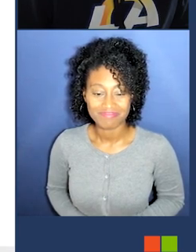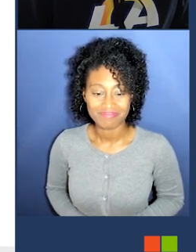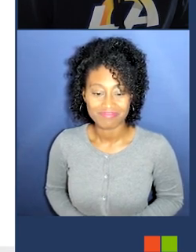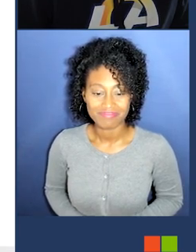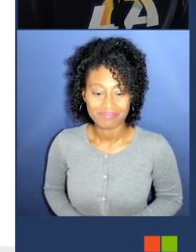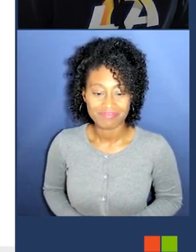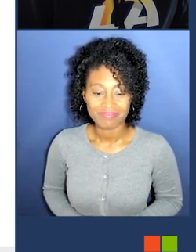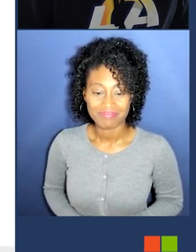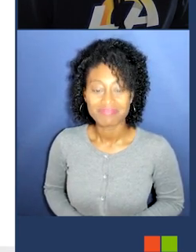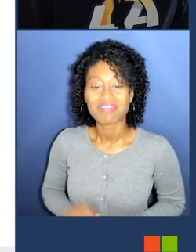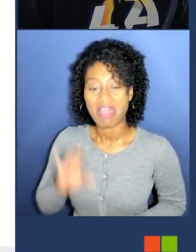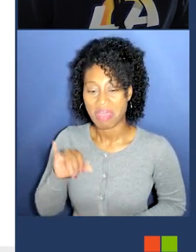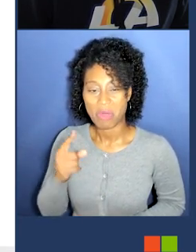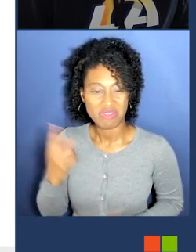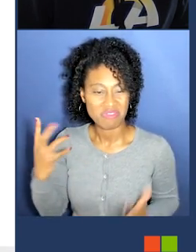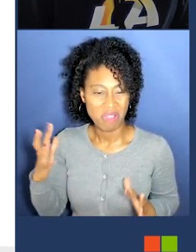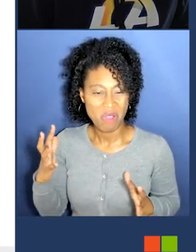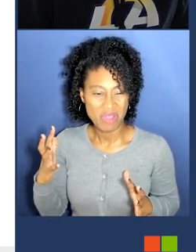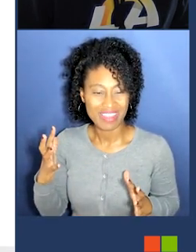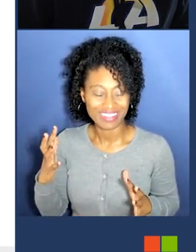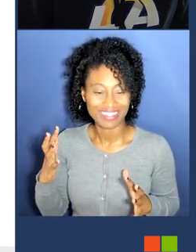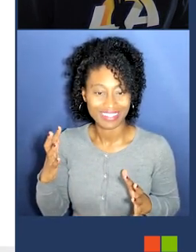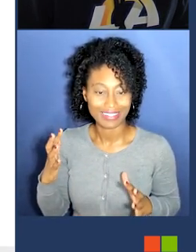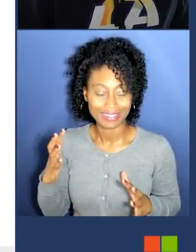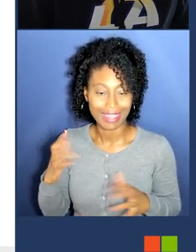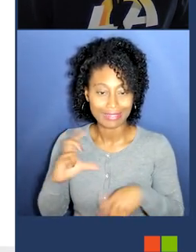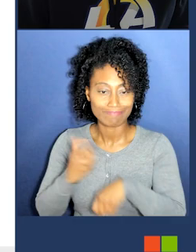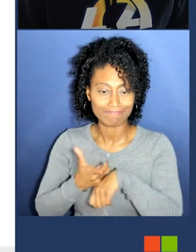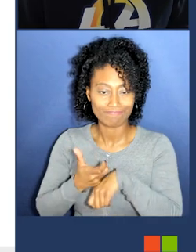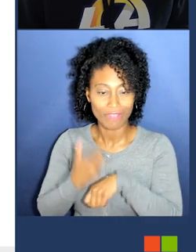that we have already registered.